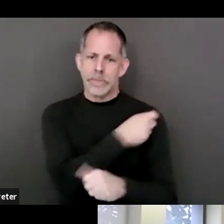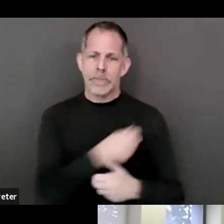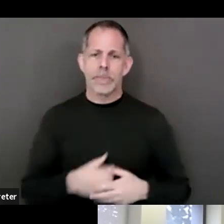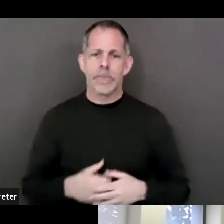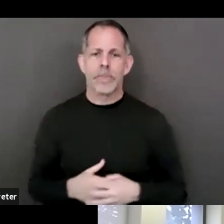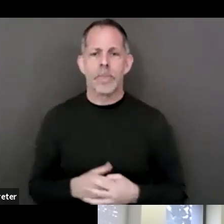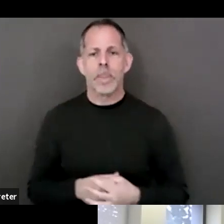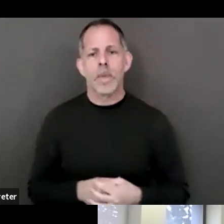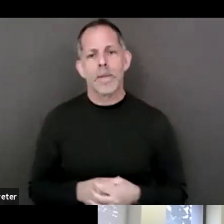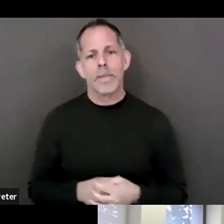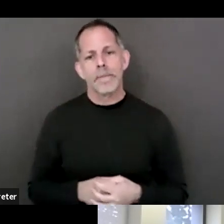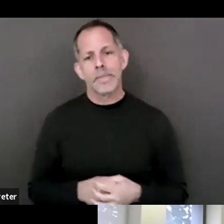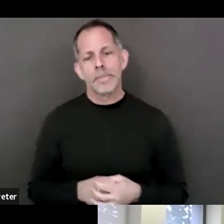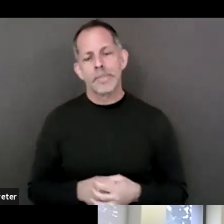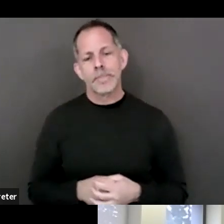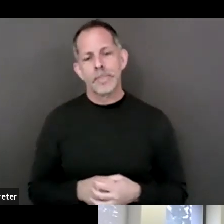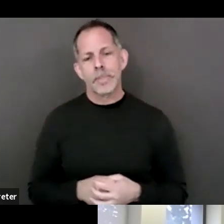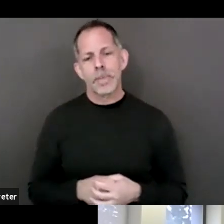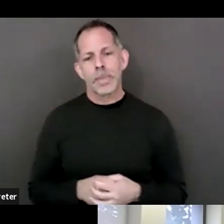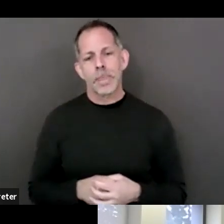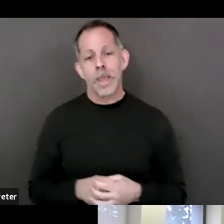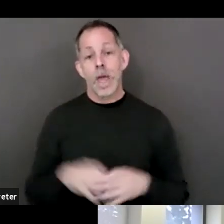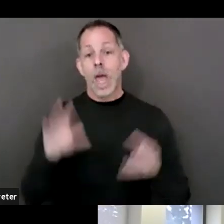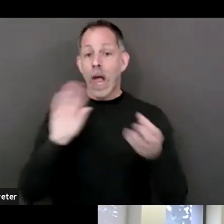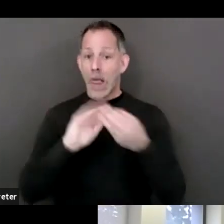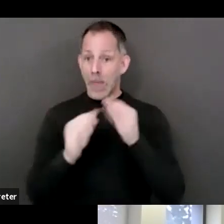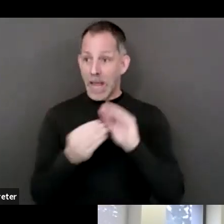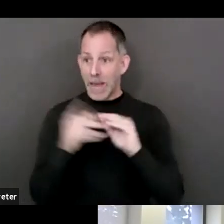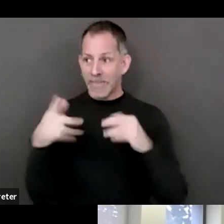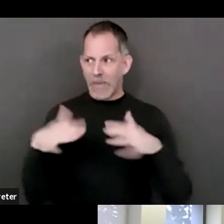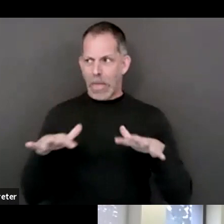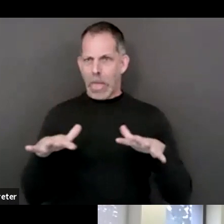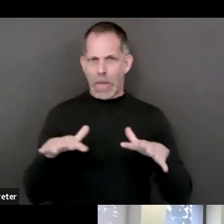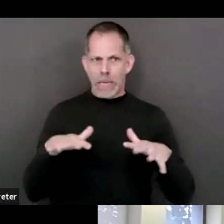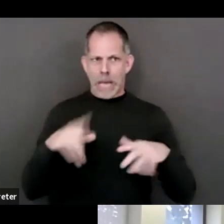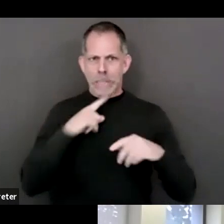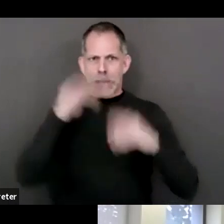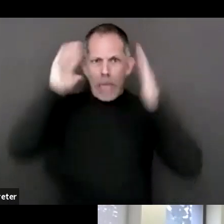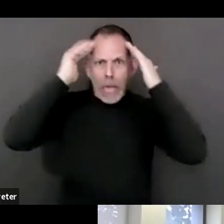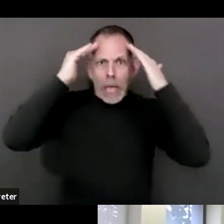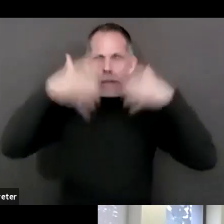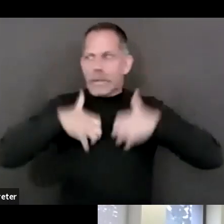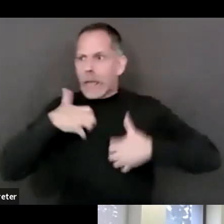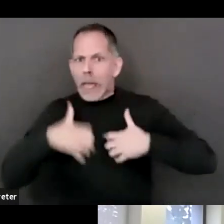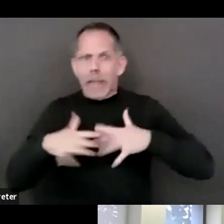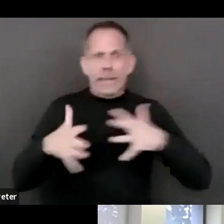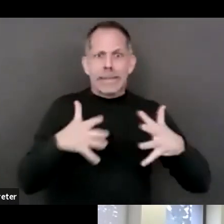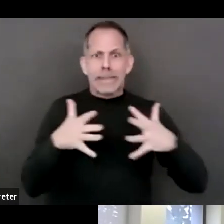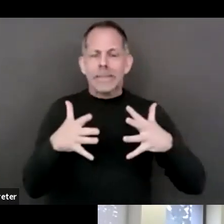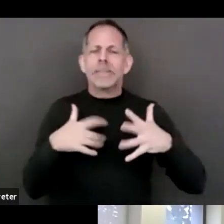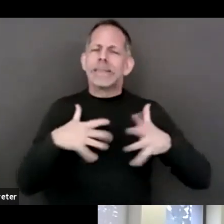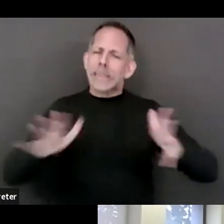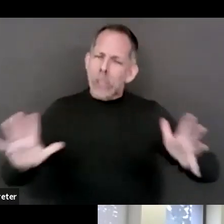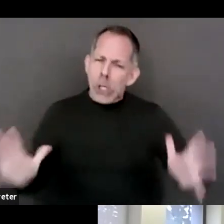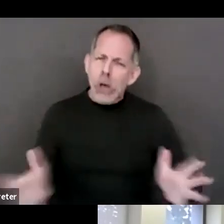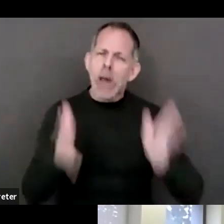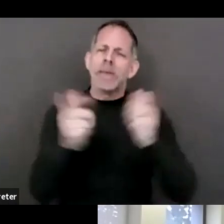reduce some hesitancy or help some people who are on the fence feel more motivated to get vaccinated. I think those